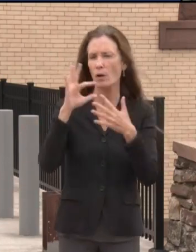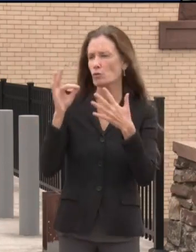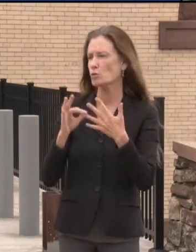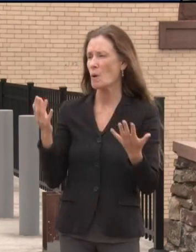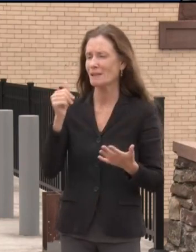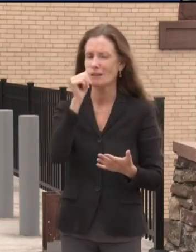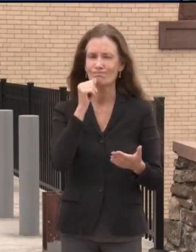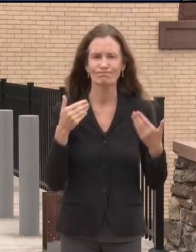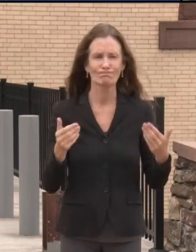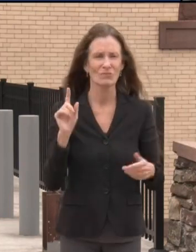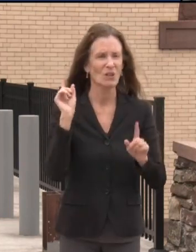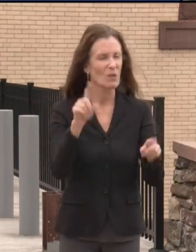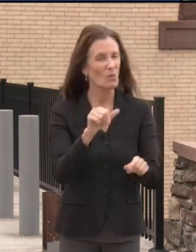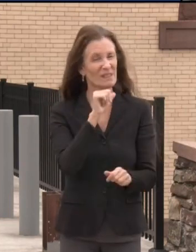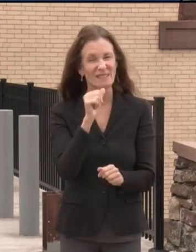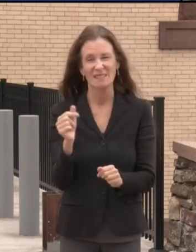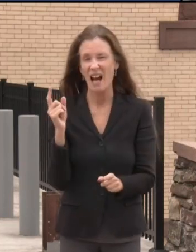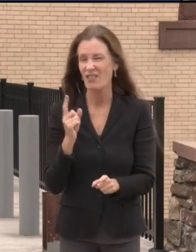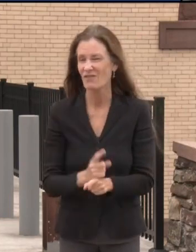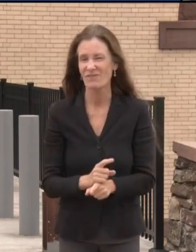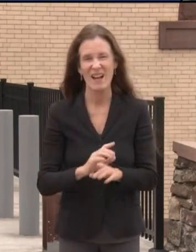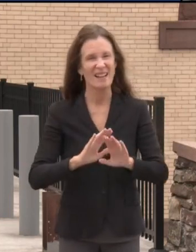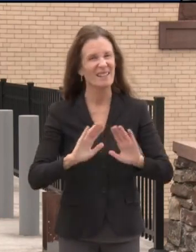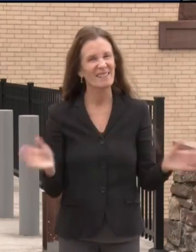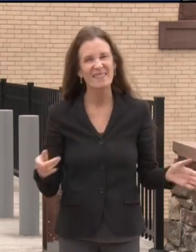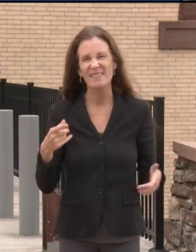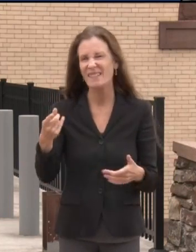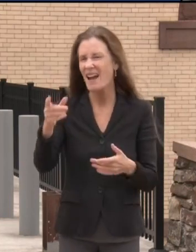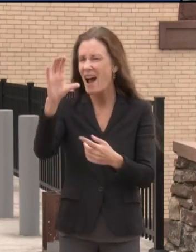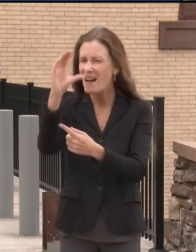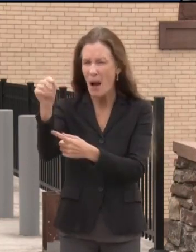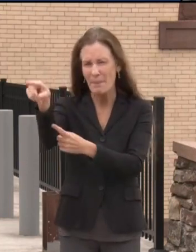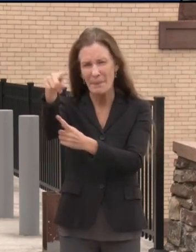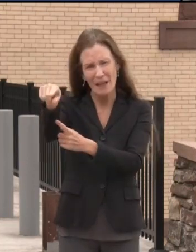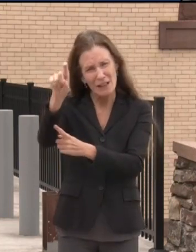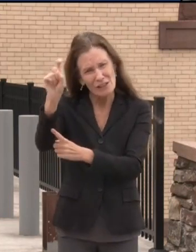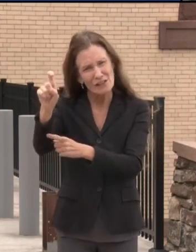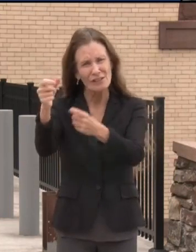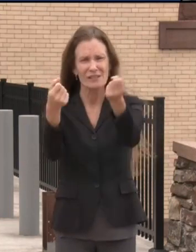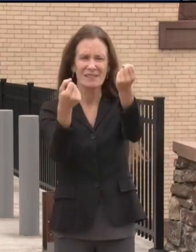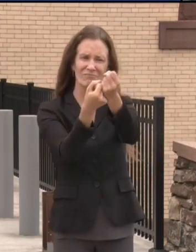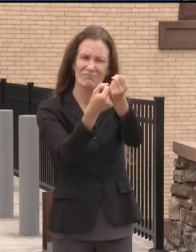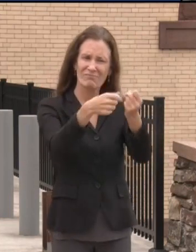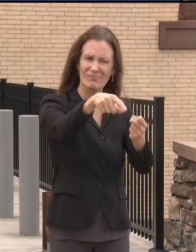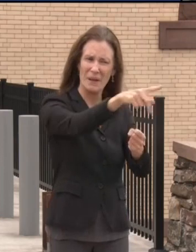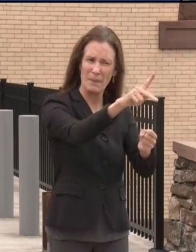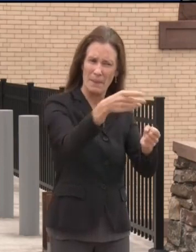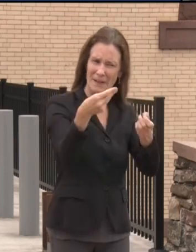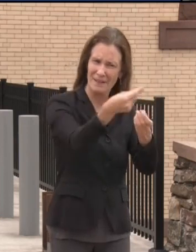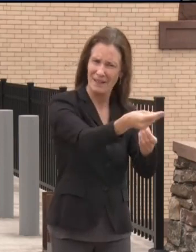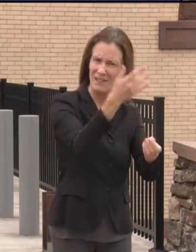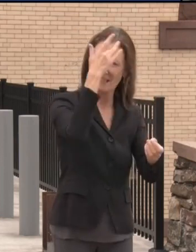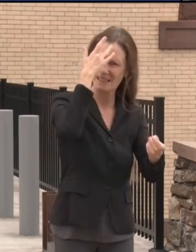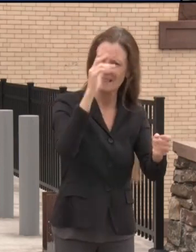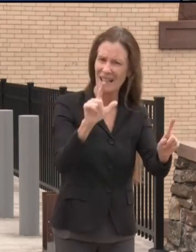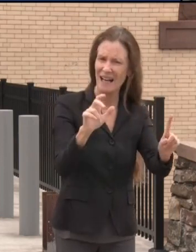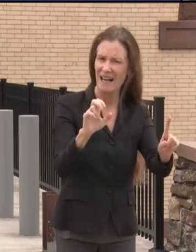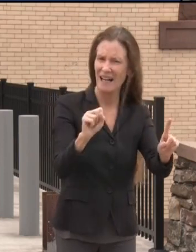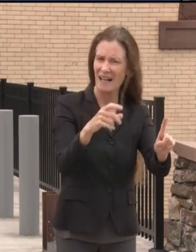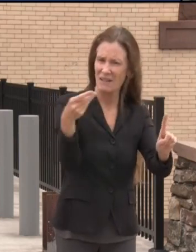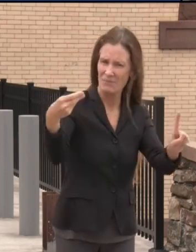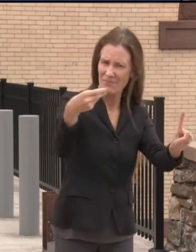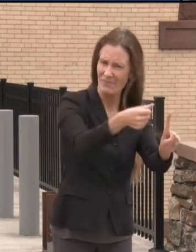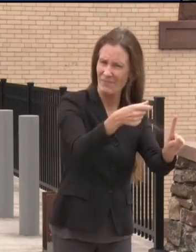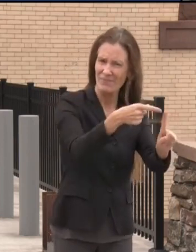Employers and companies should be supporting these measures already because actually they keep skilled and trained people in the